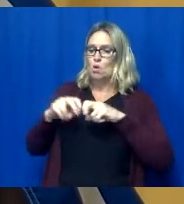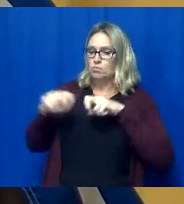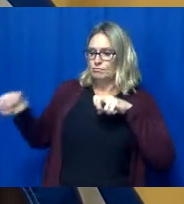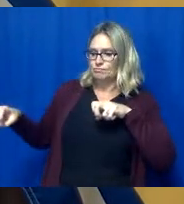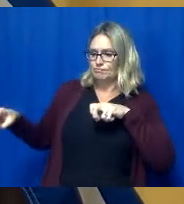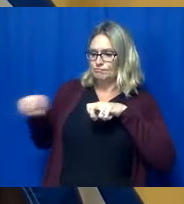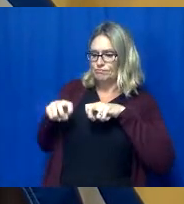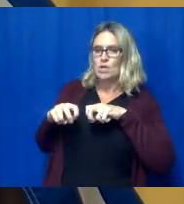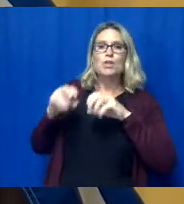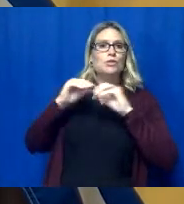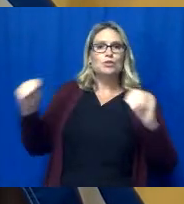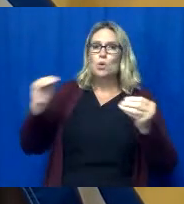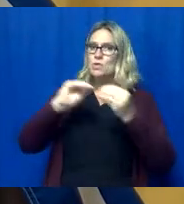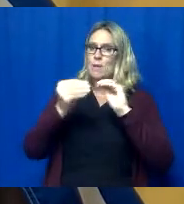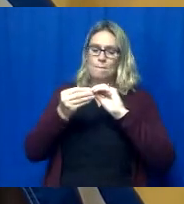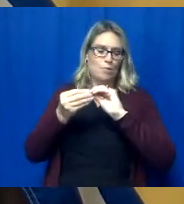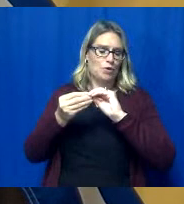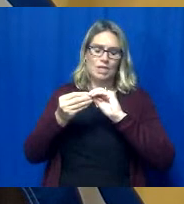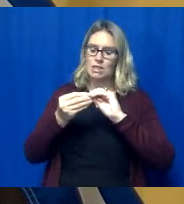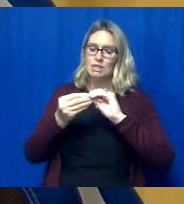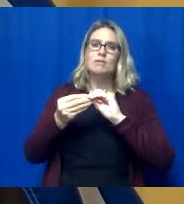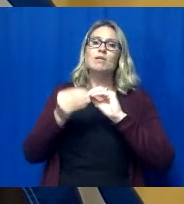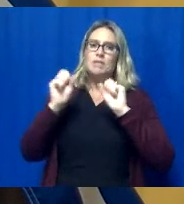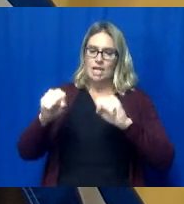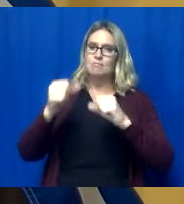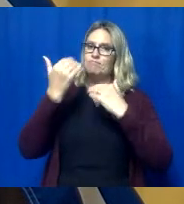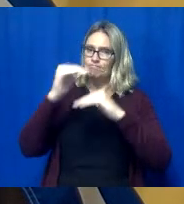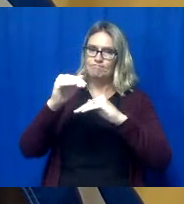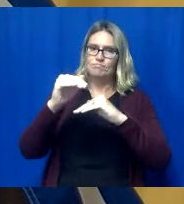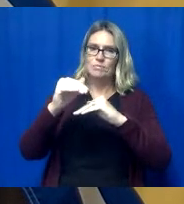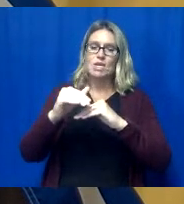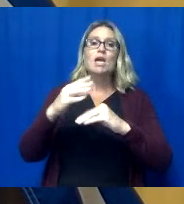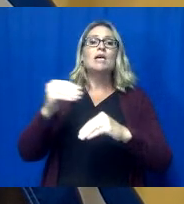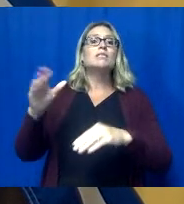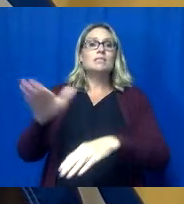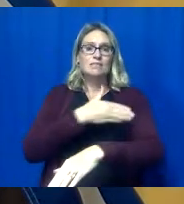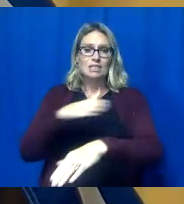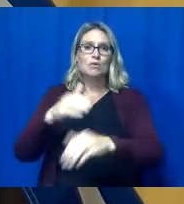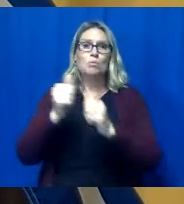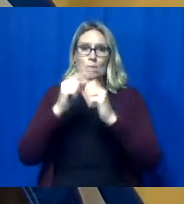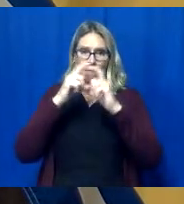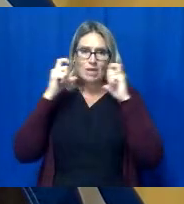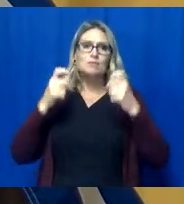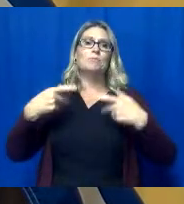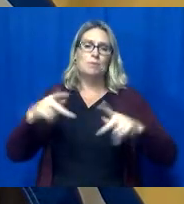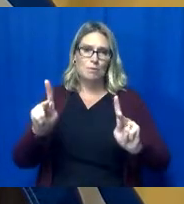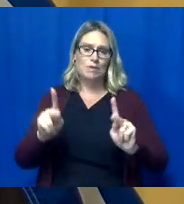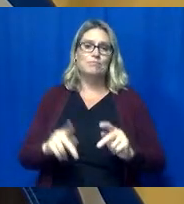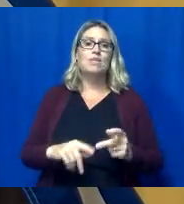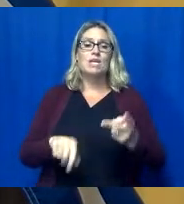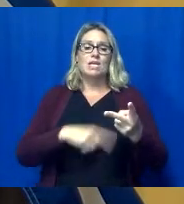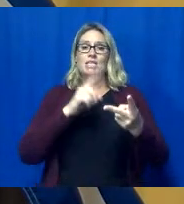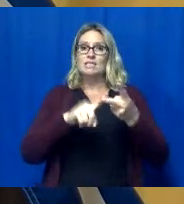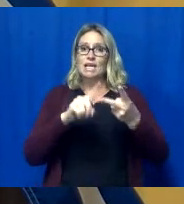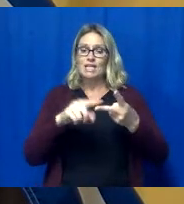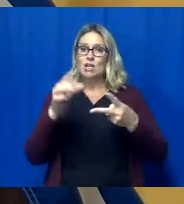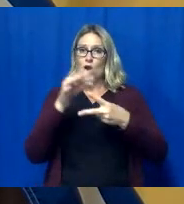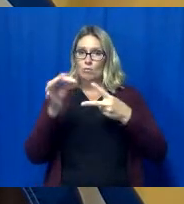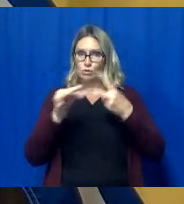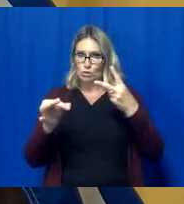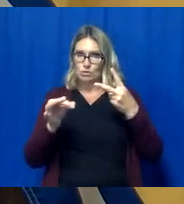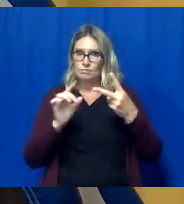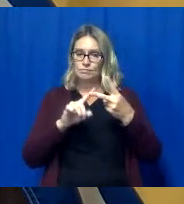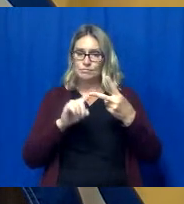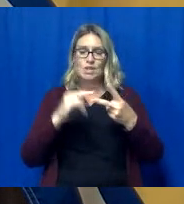capacity issue, and singing while masked will be permitted. The second option, if